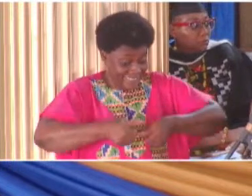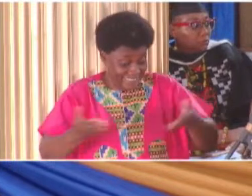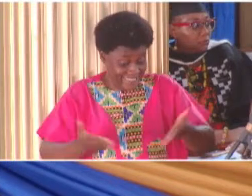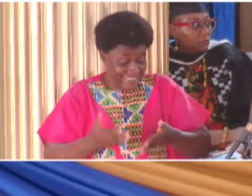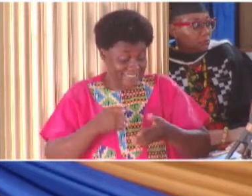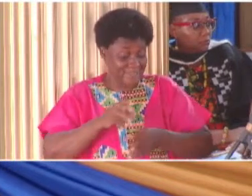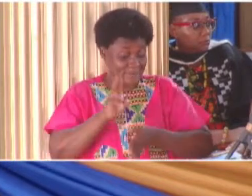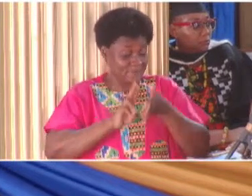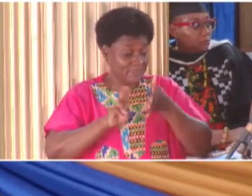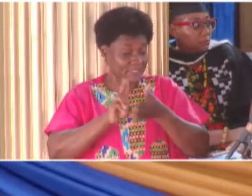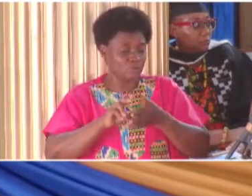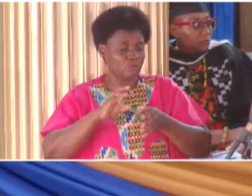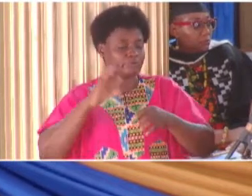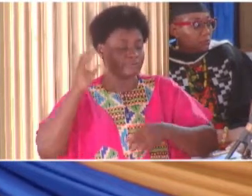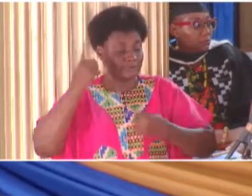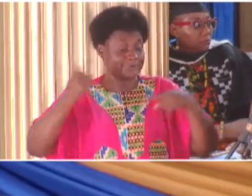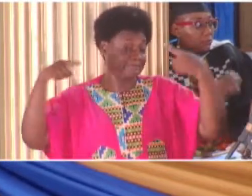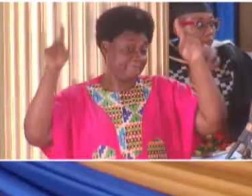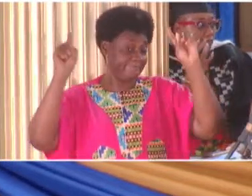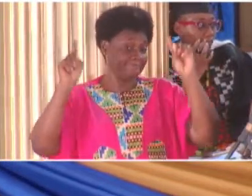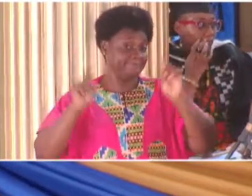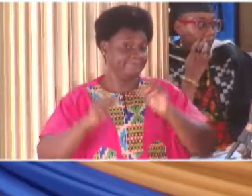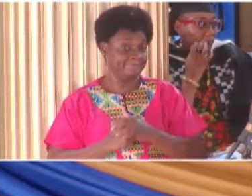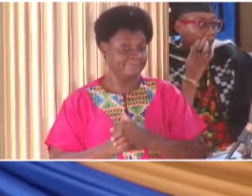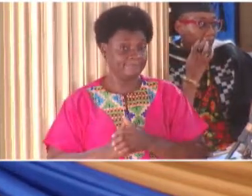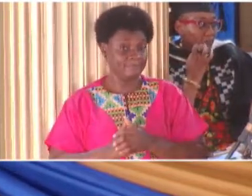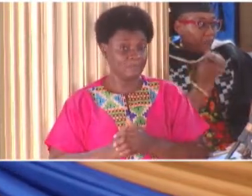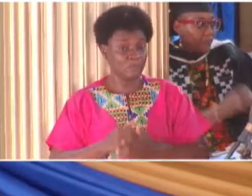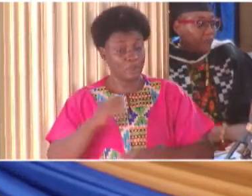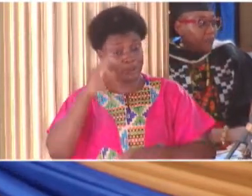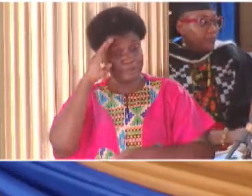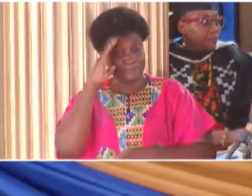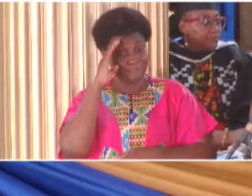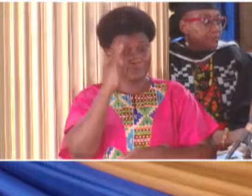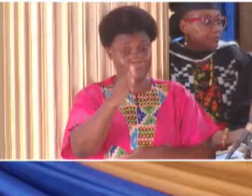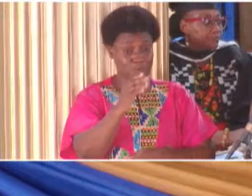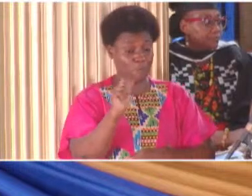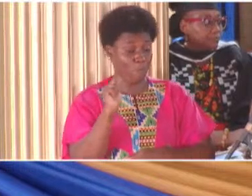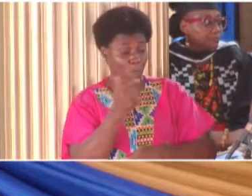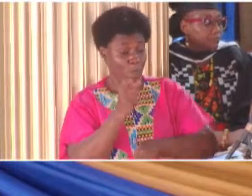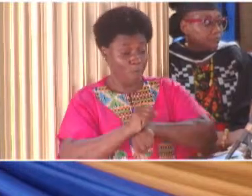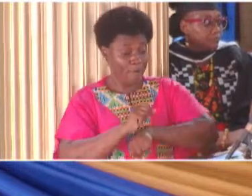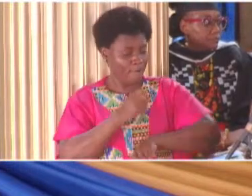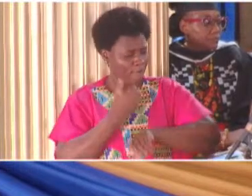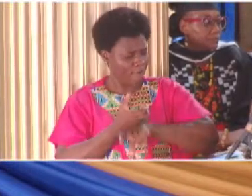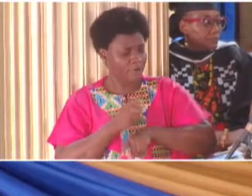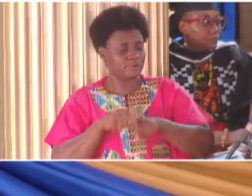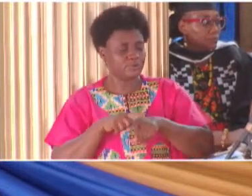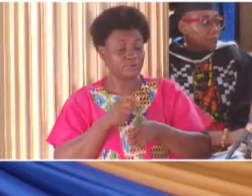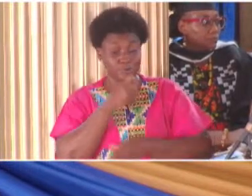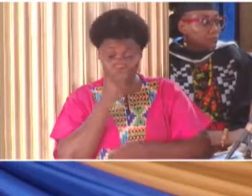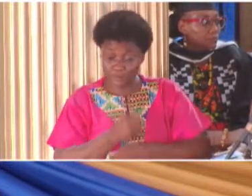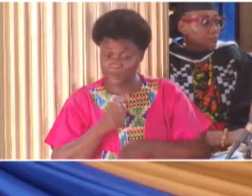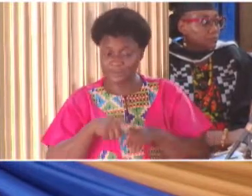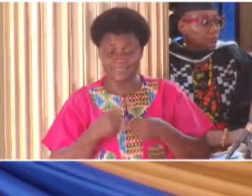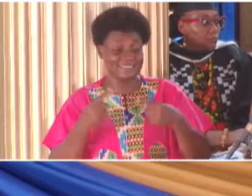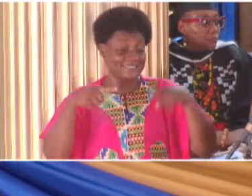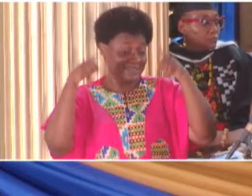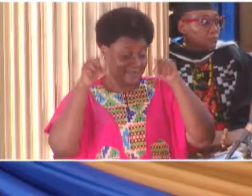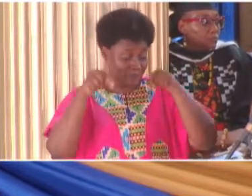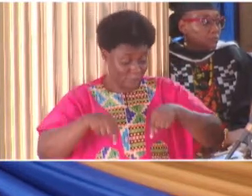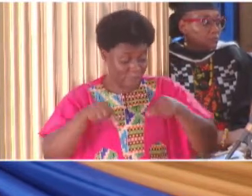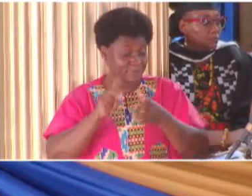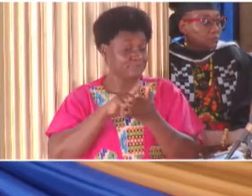university is fruitful. I salute all who have worked hard to ensure the success of